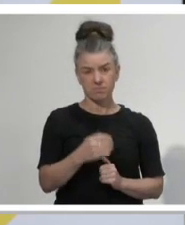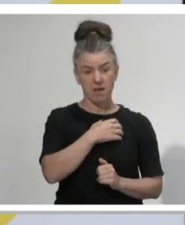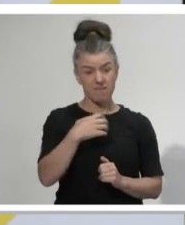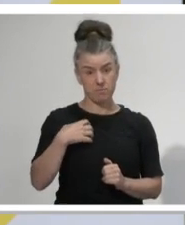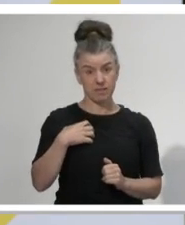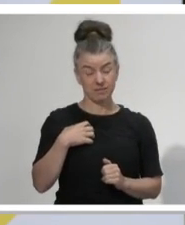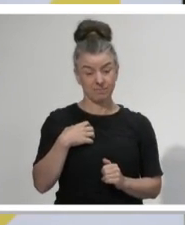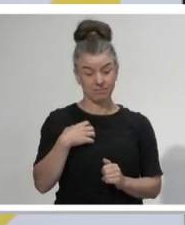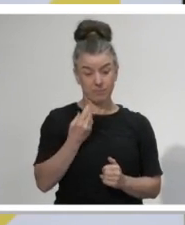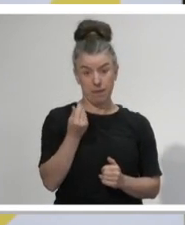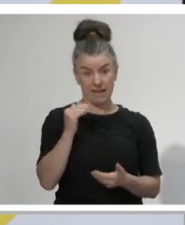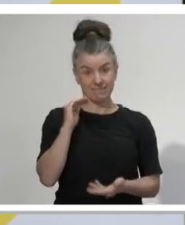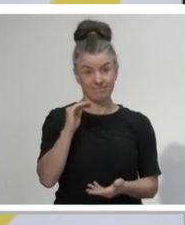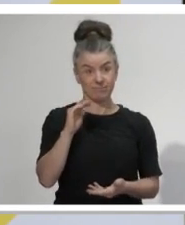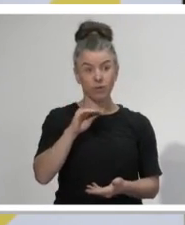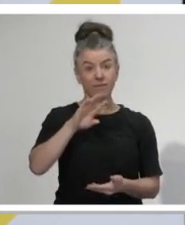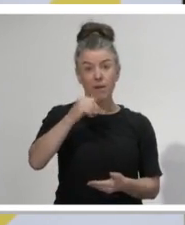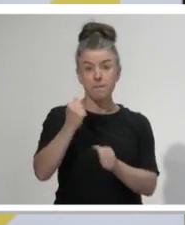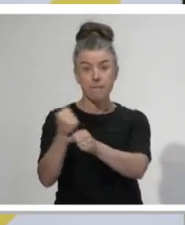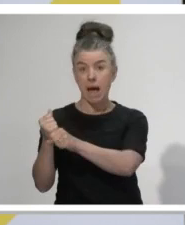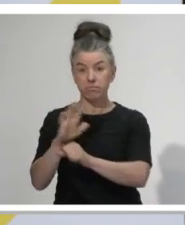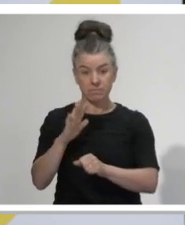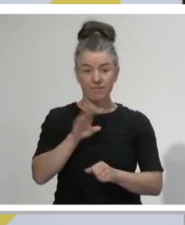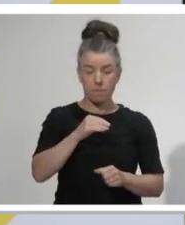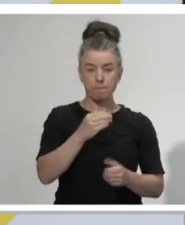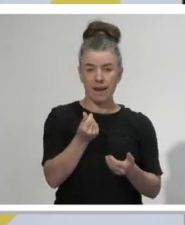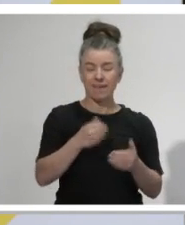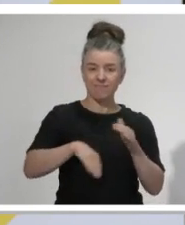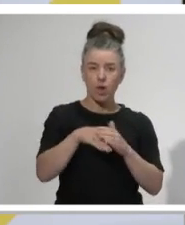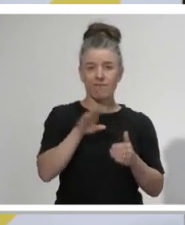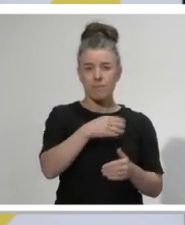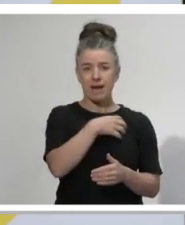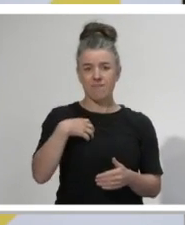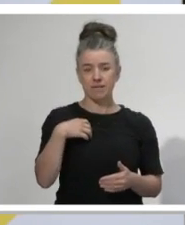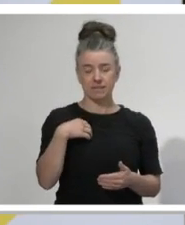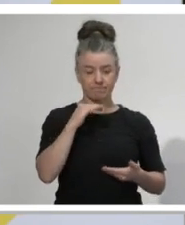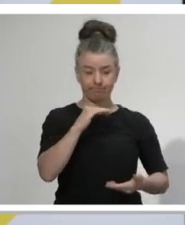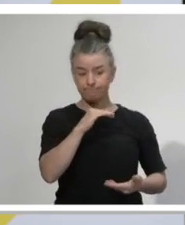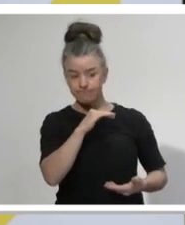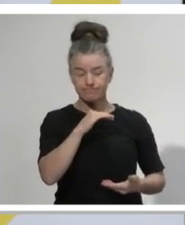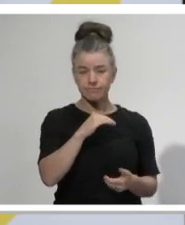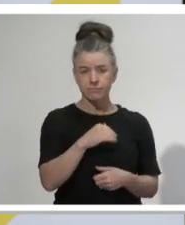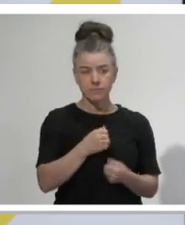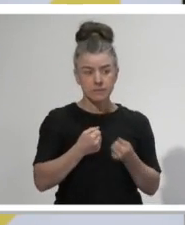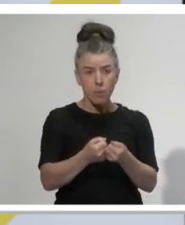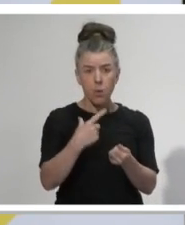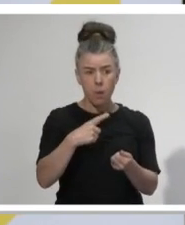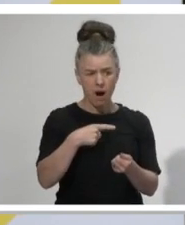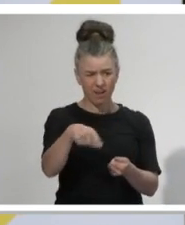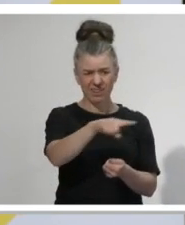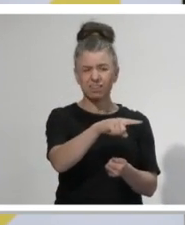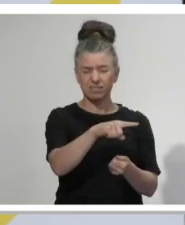government lending scheme to support our SMEs. We're backing these businesses because we know how important they are to our